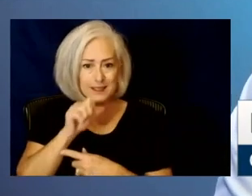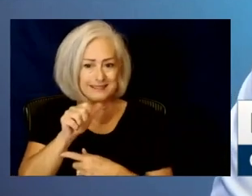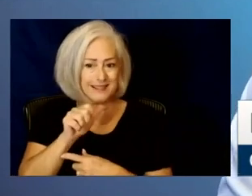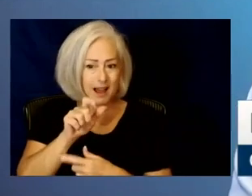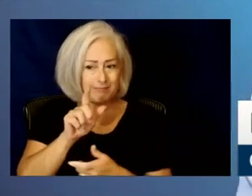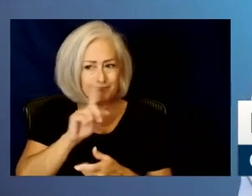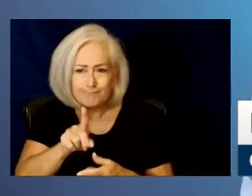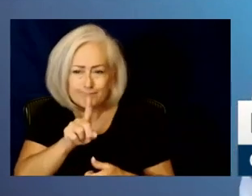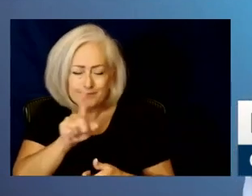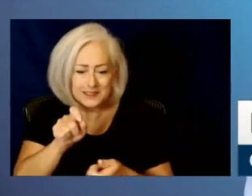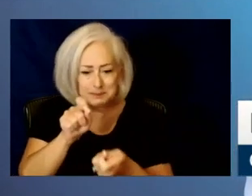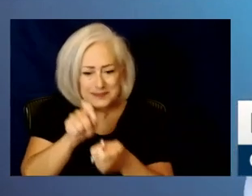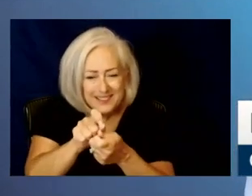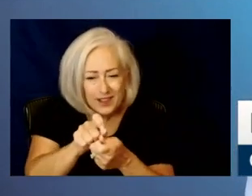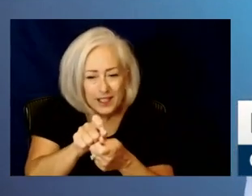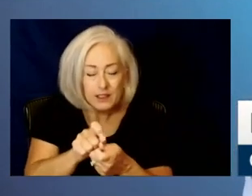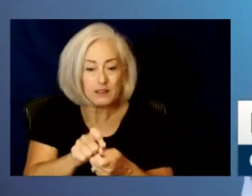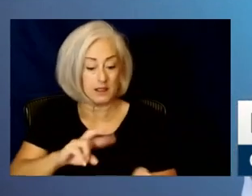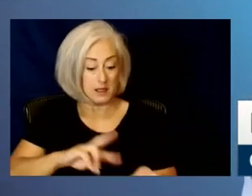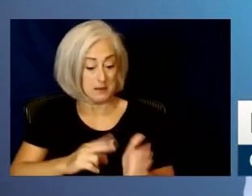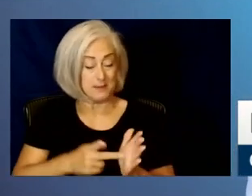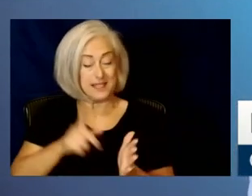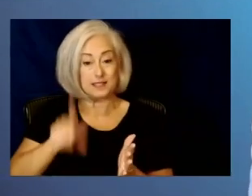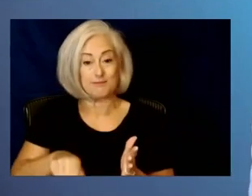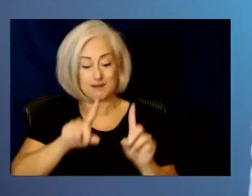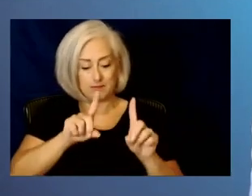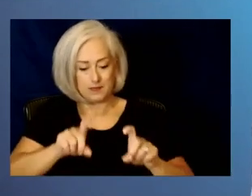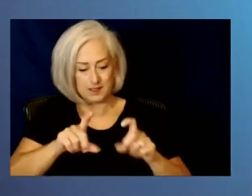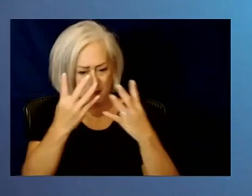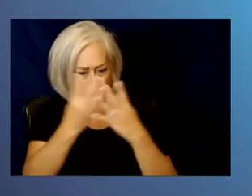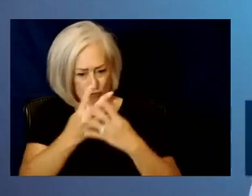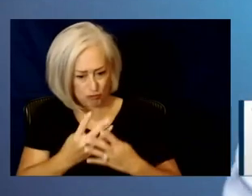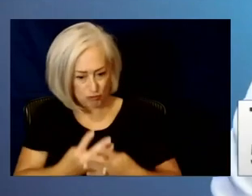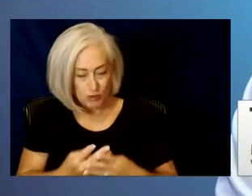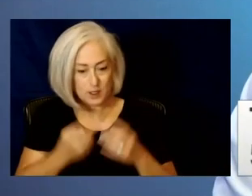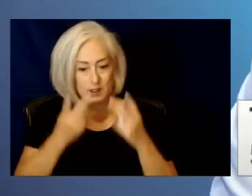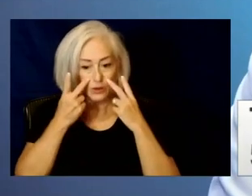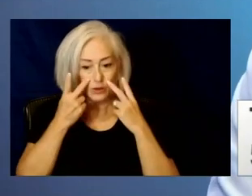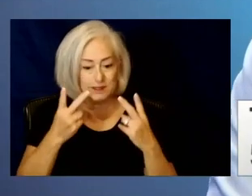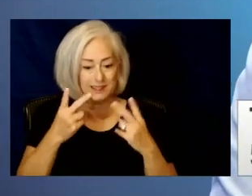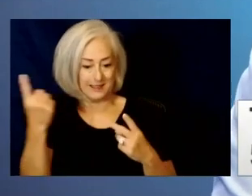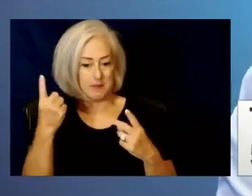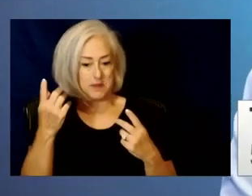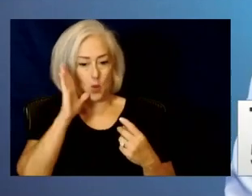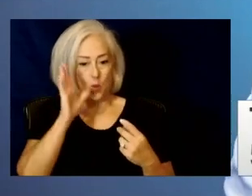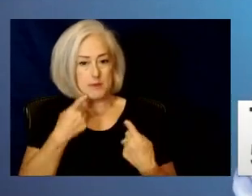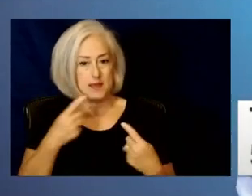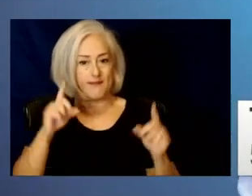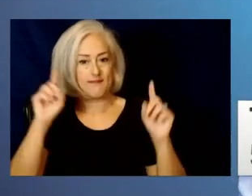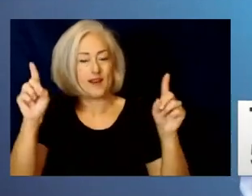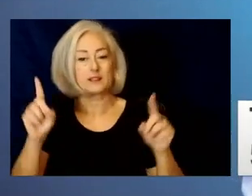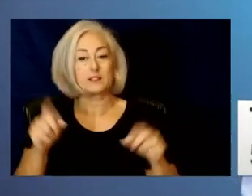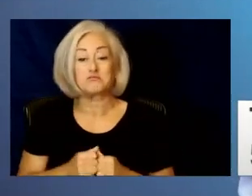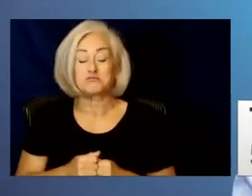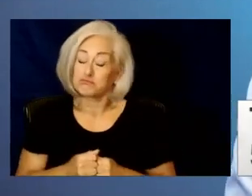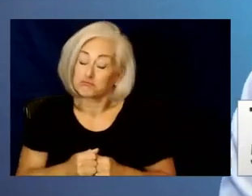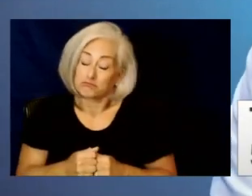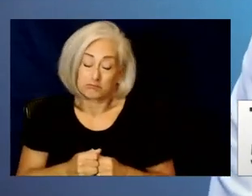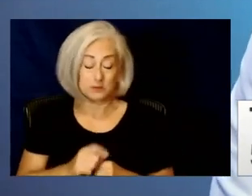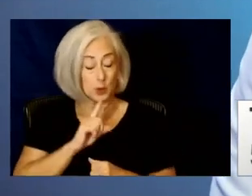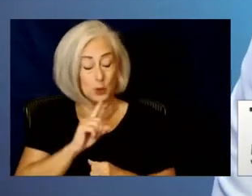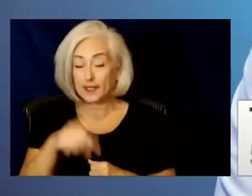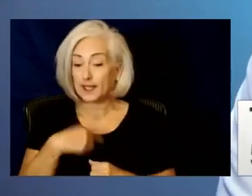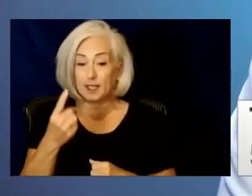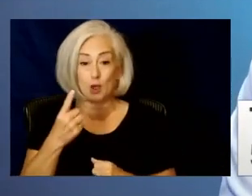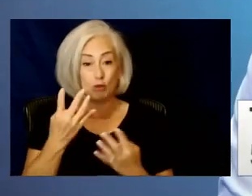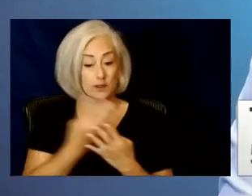you need to have a screening tool that works effectively, and this does. And this is really the only screening tool we have, Steve,